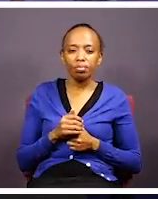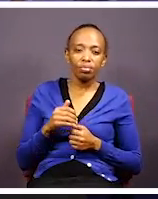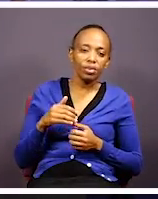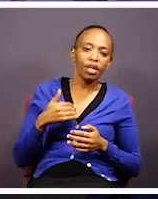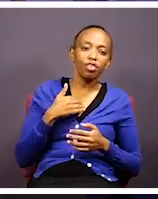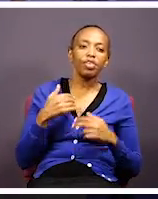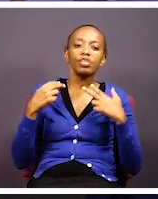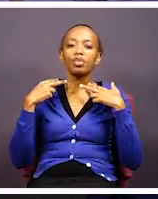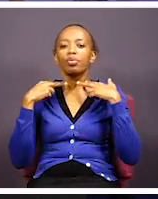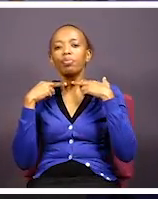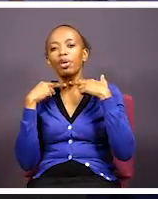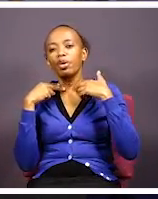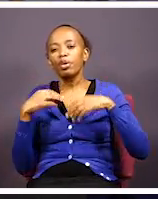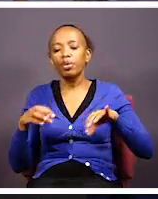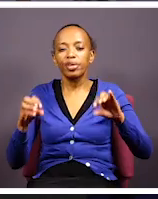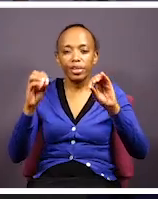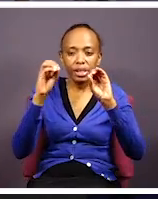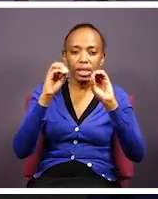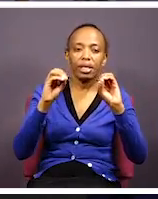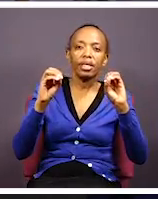is there is